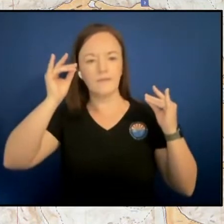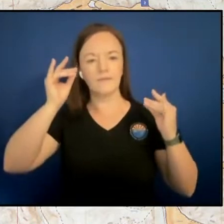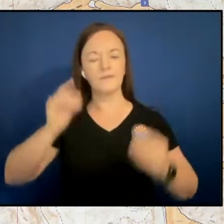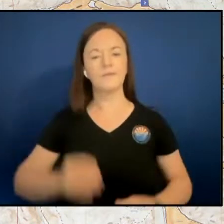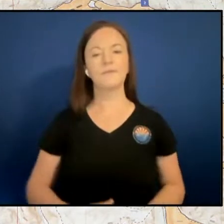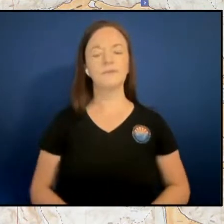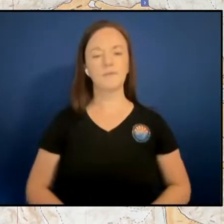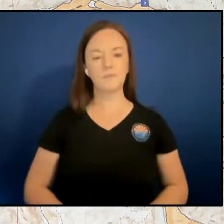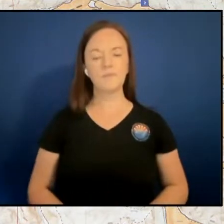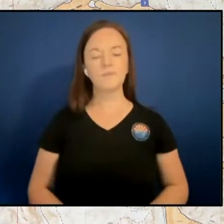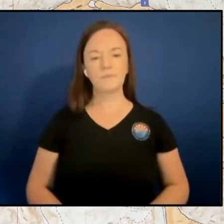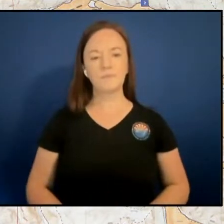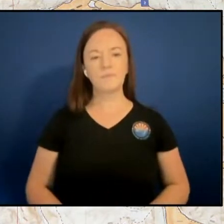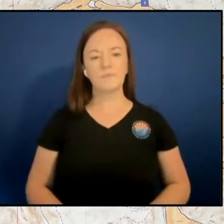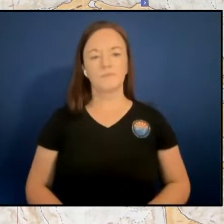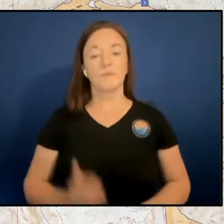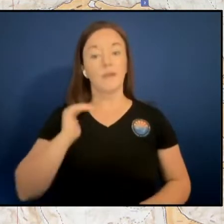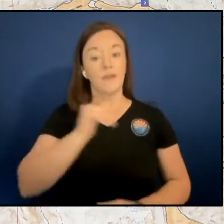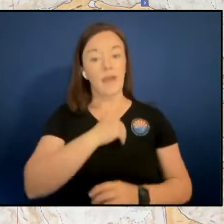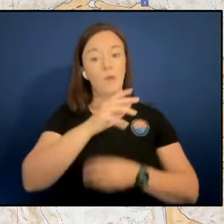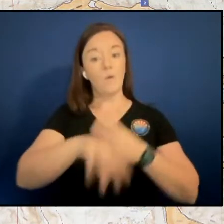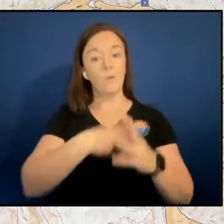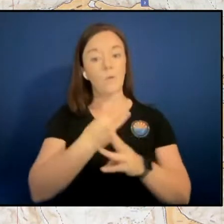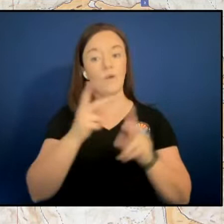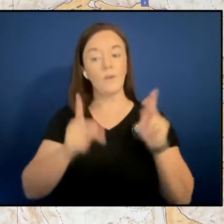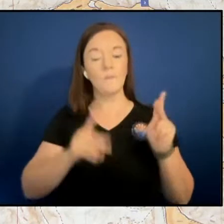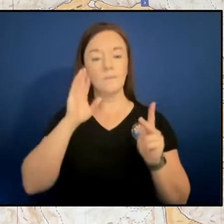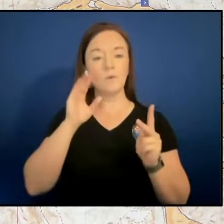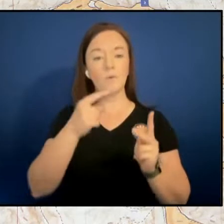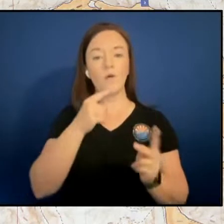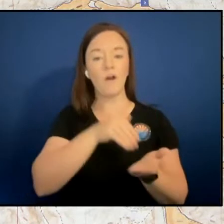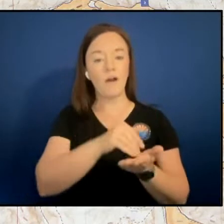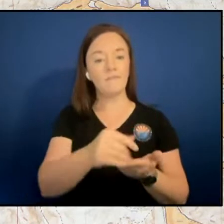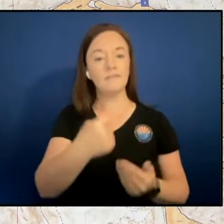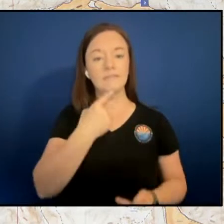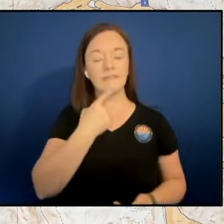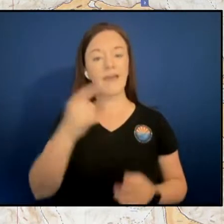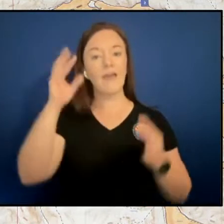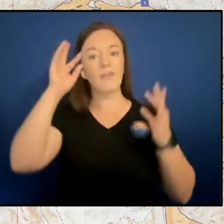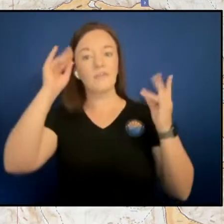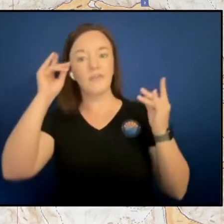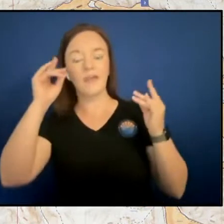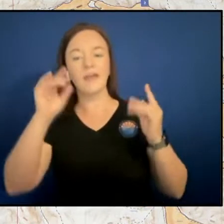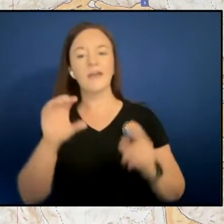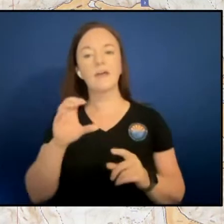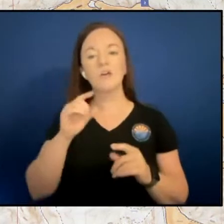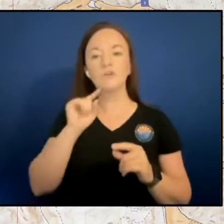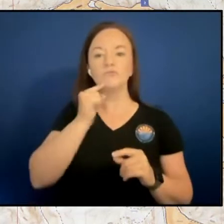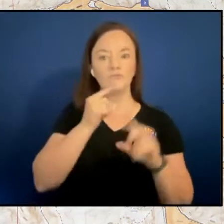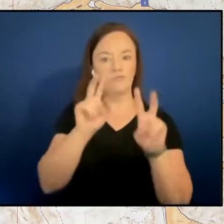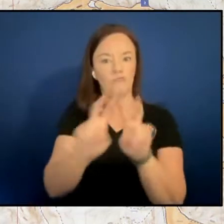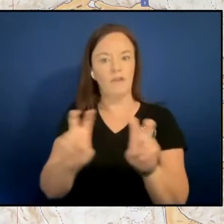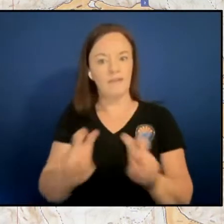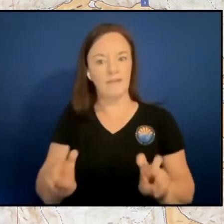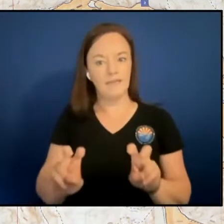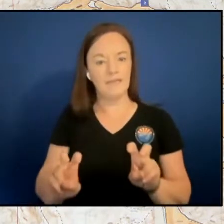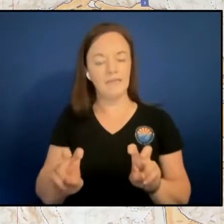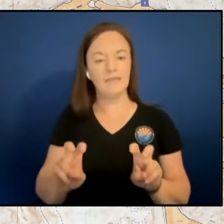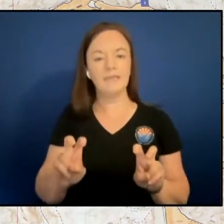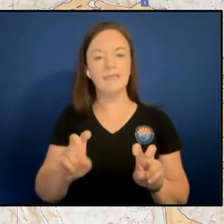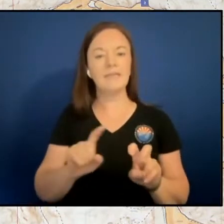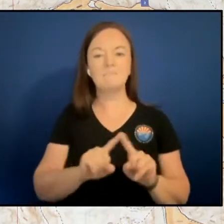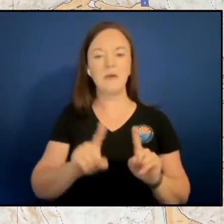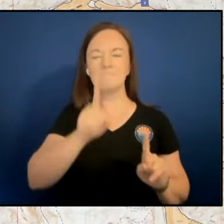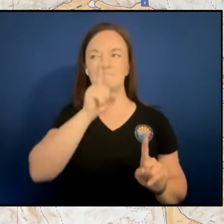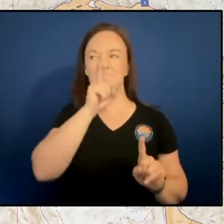people, at least in our world, will say lots of times, hey, think critically. We need to make sure that we're applying critical thinking, but that doesn't really say much, right?